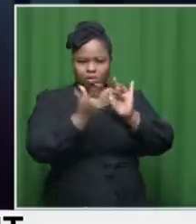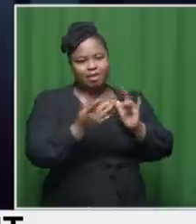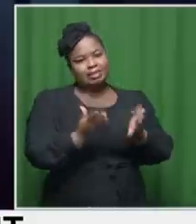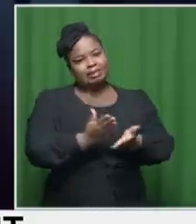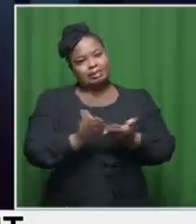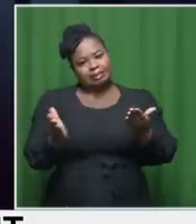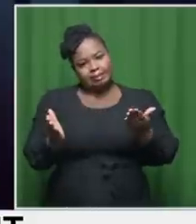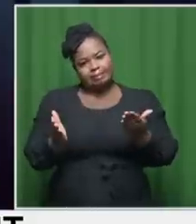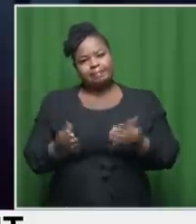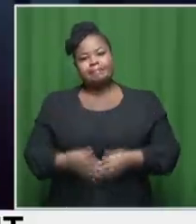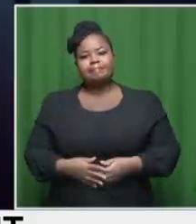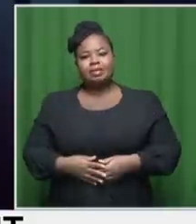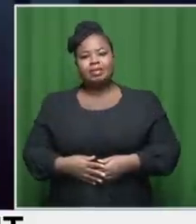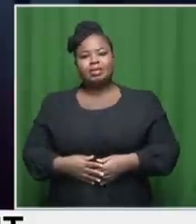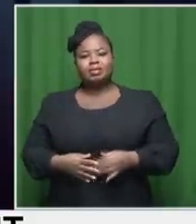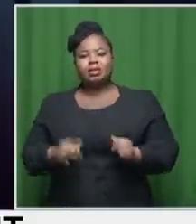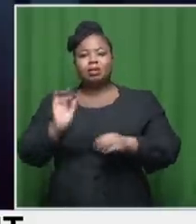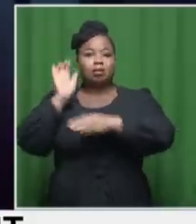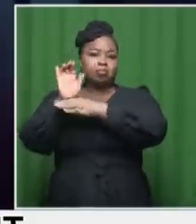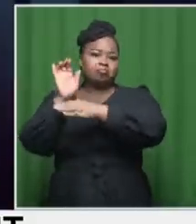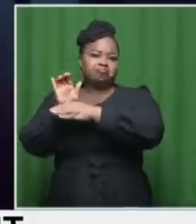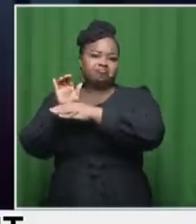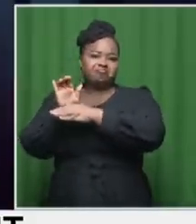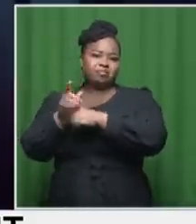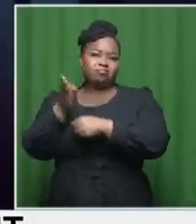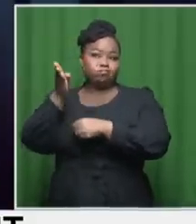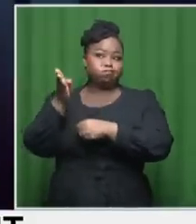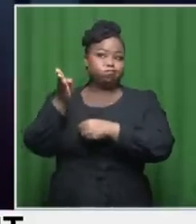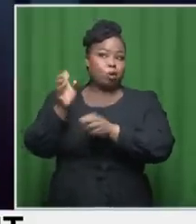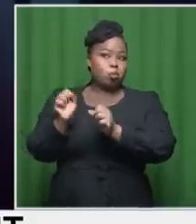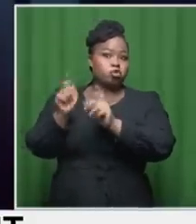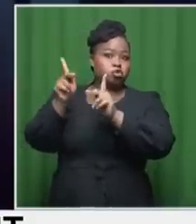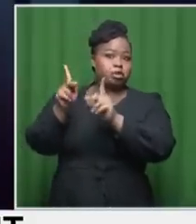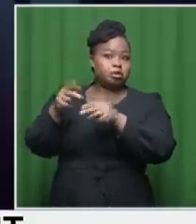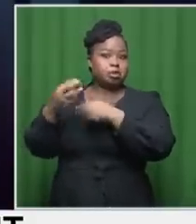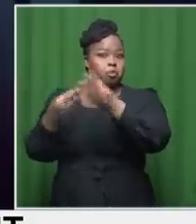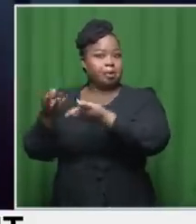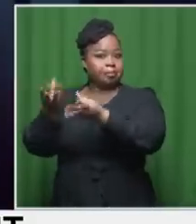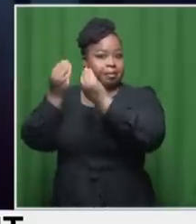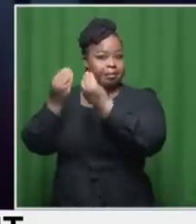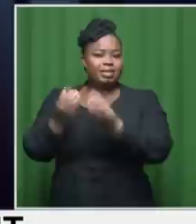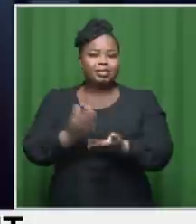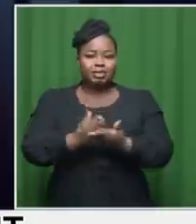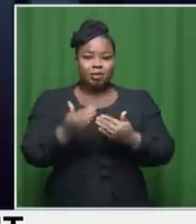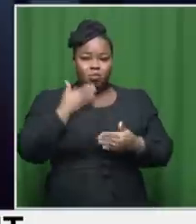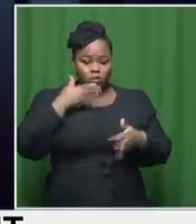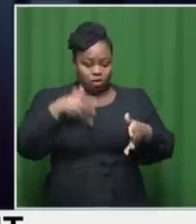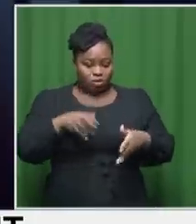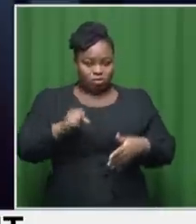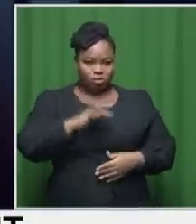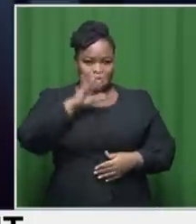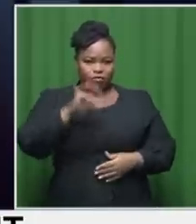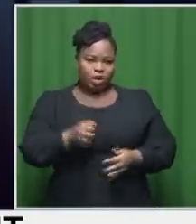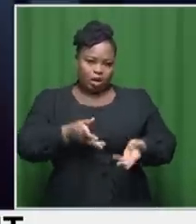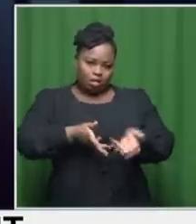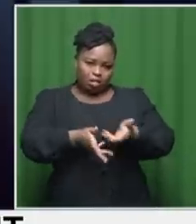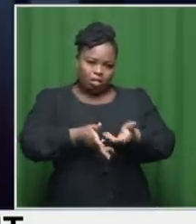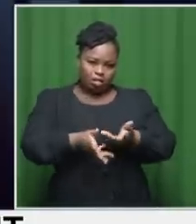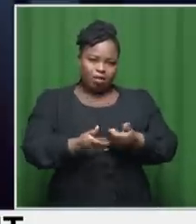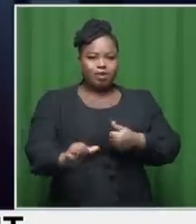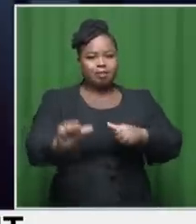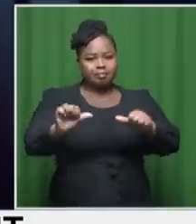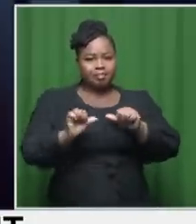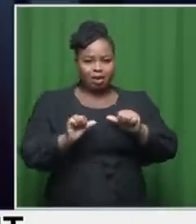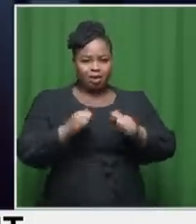lost to our shores. They've gone overseas where there were opportunities. But some of the ones that are local, we are talking to them with a view